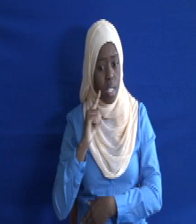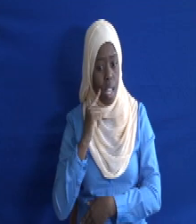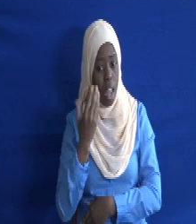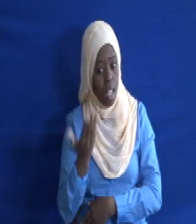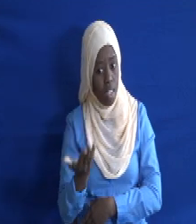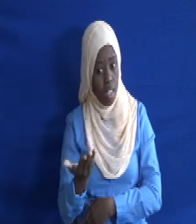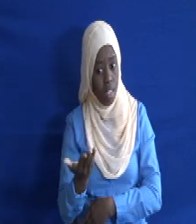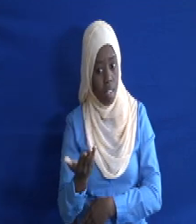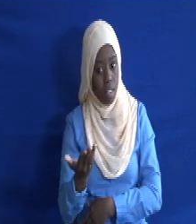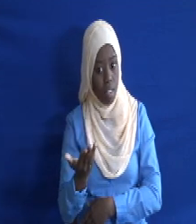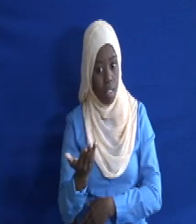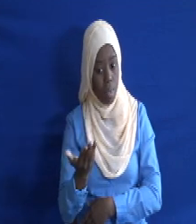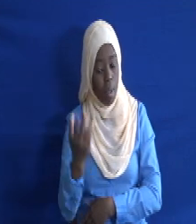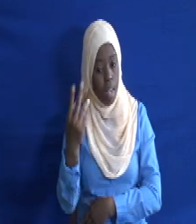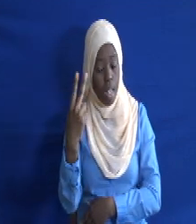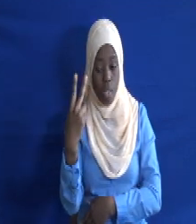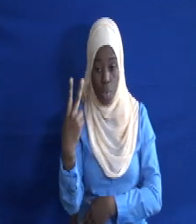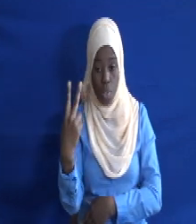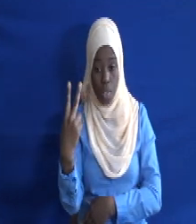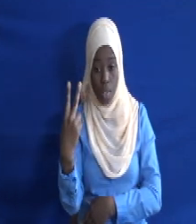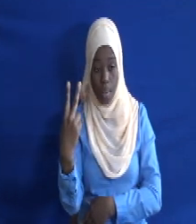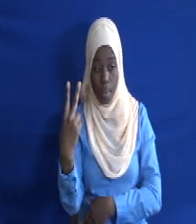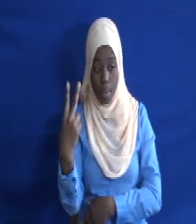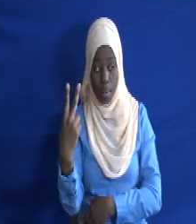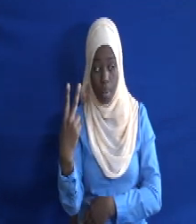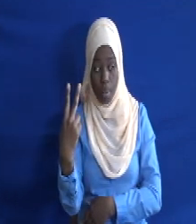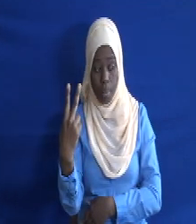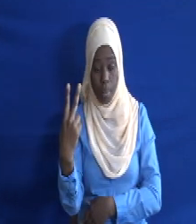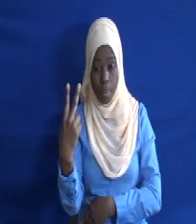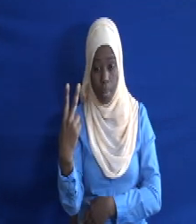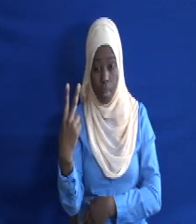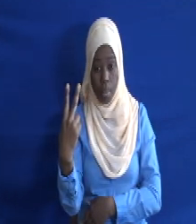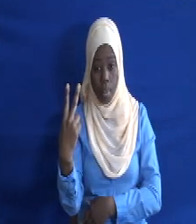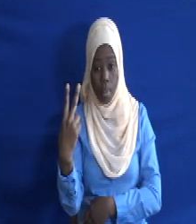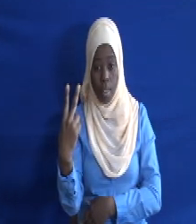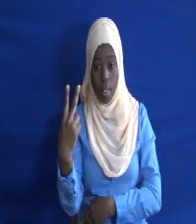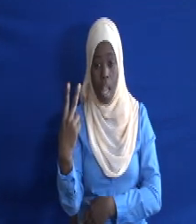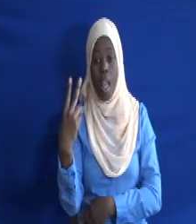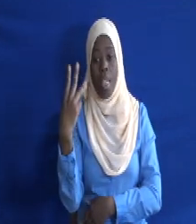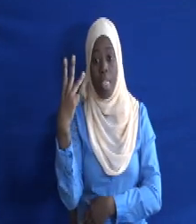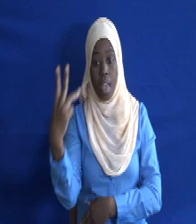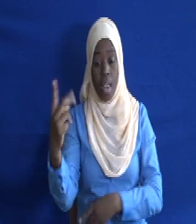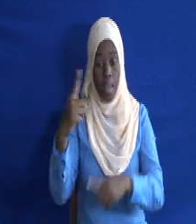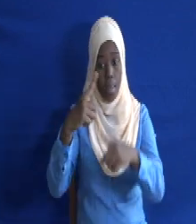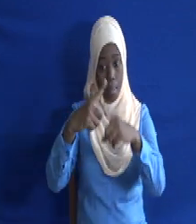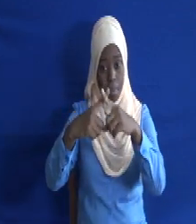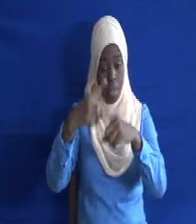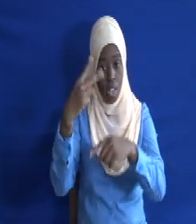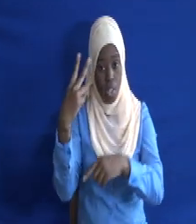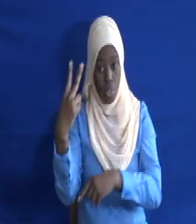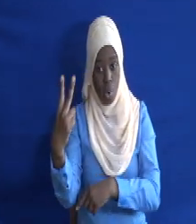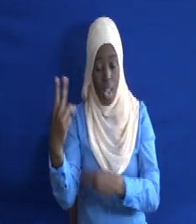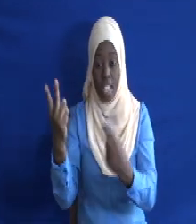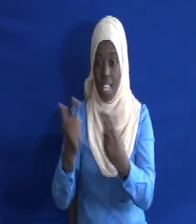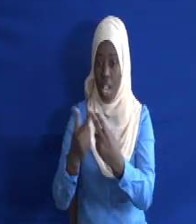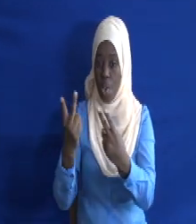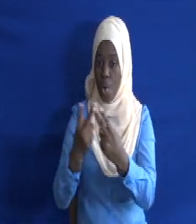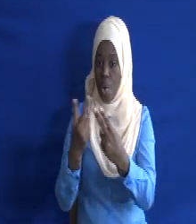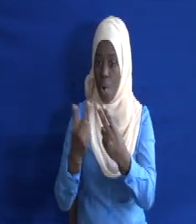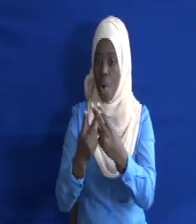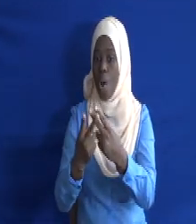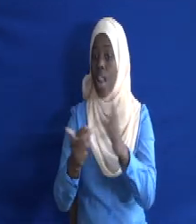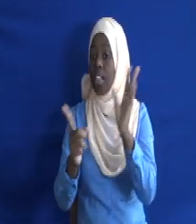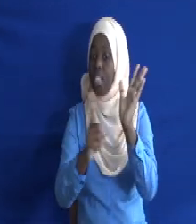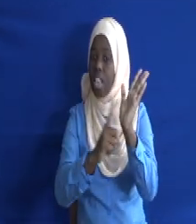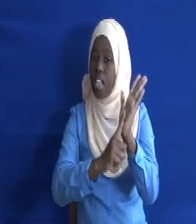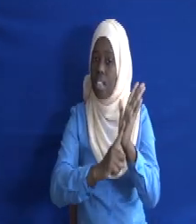3. Very good. 3 times 2? It is 6. Very good. And what is